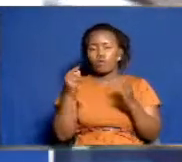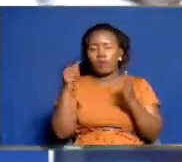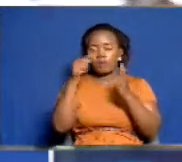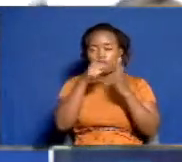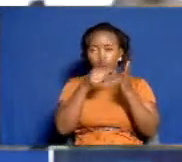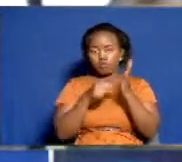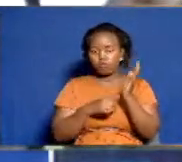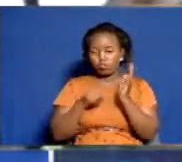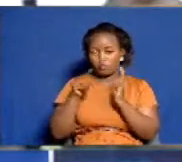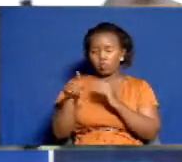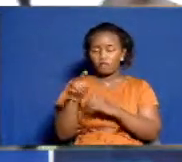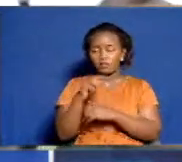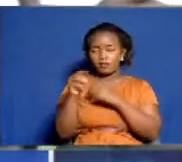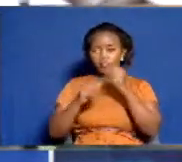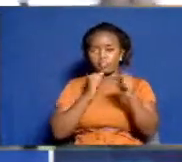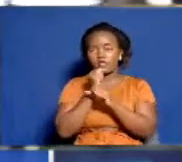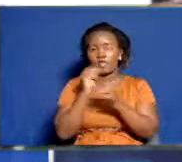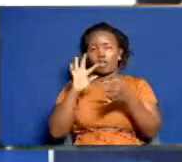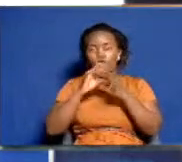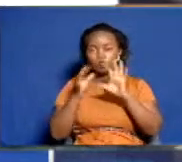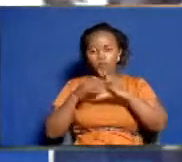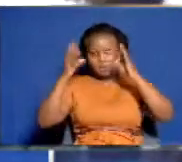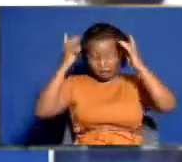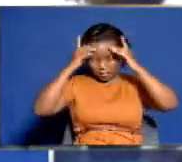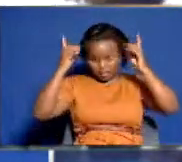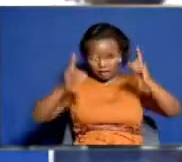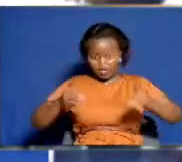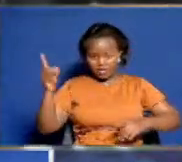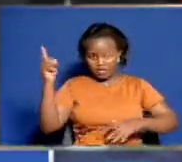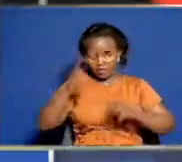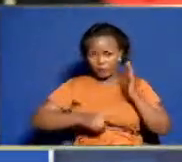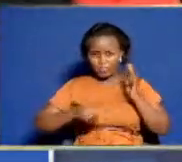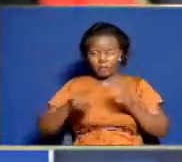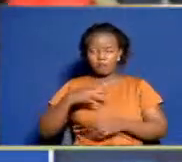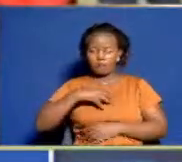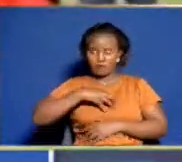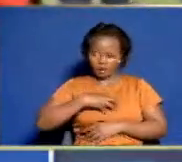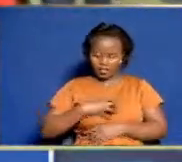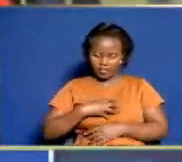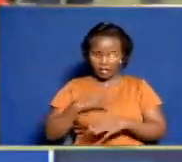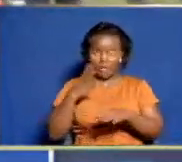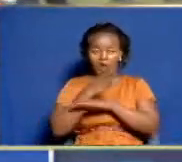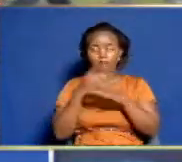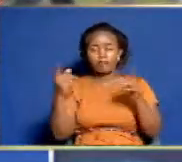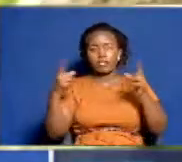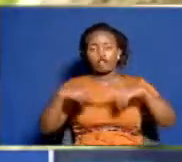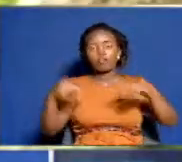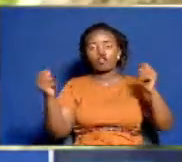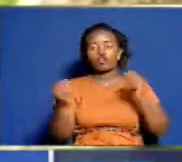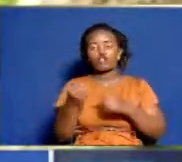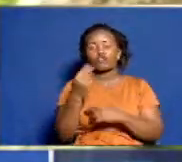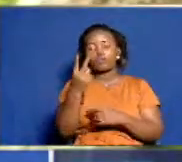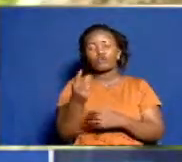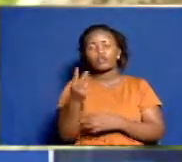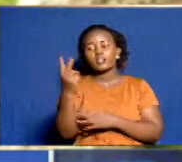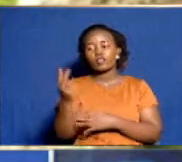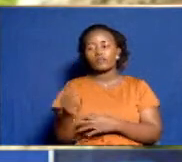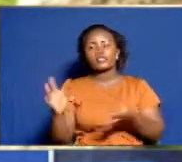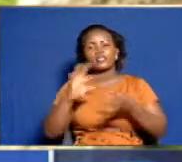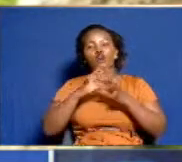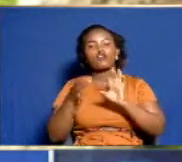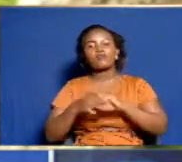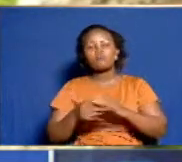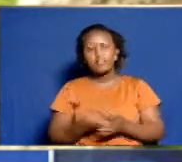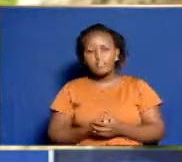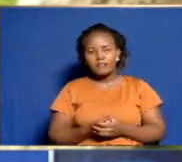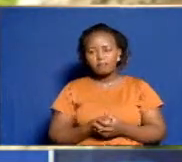year's Olympic Games, has decided to untie his laces after the Tokyo 2020 Olympics. No. I